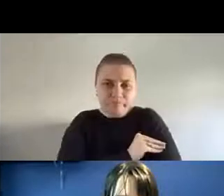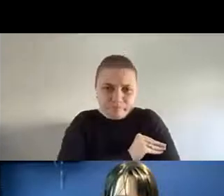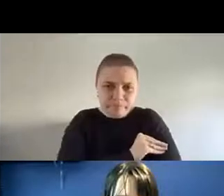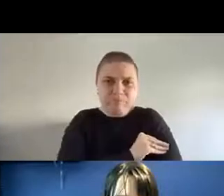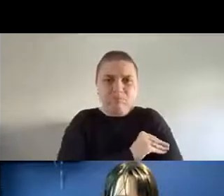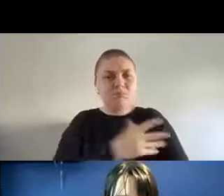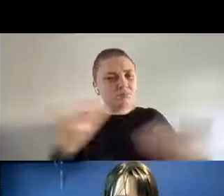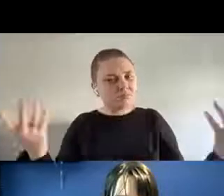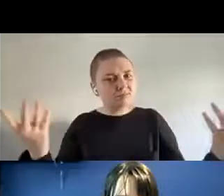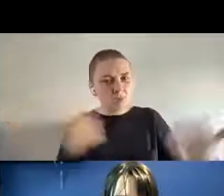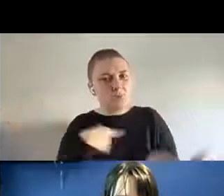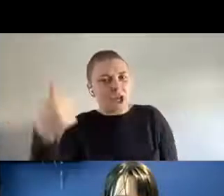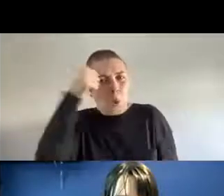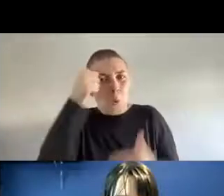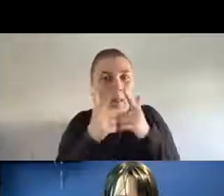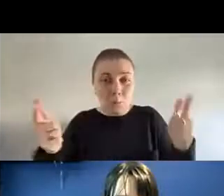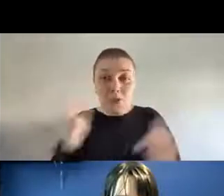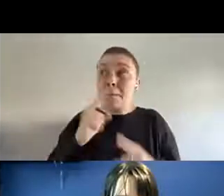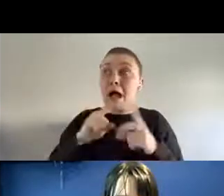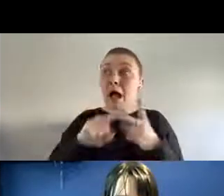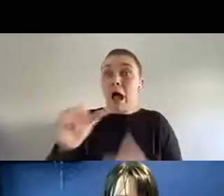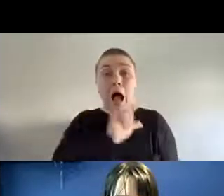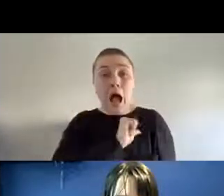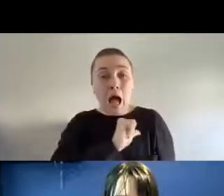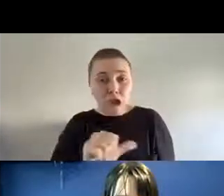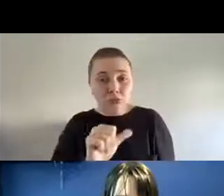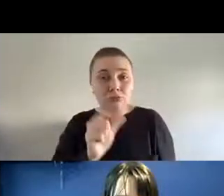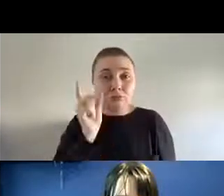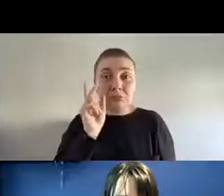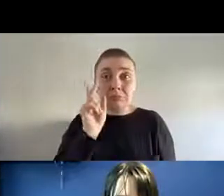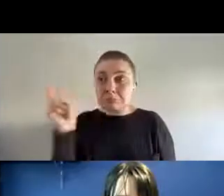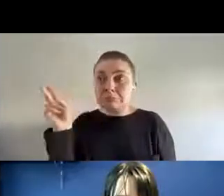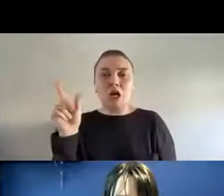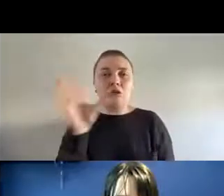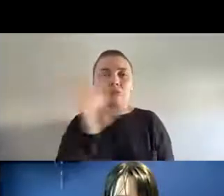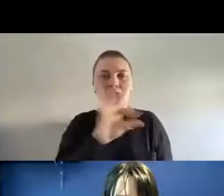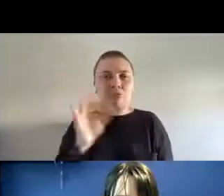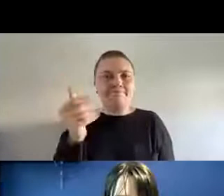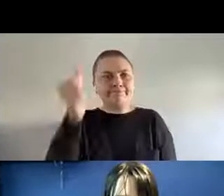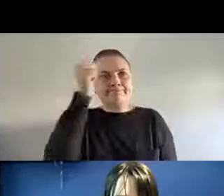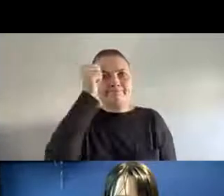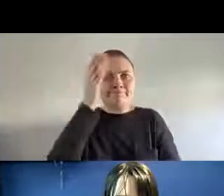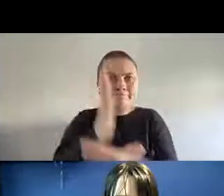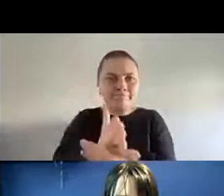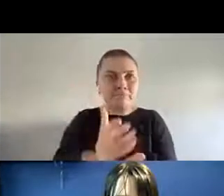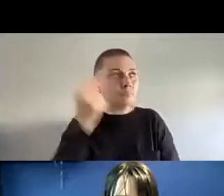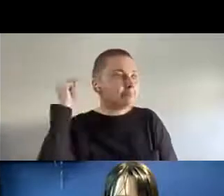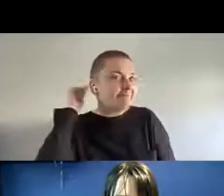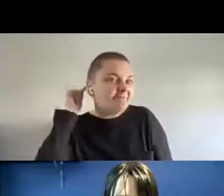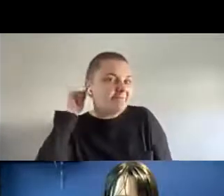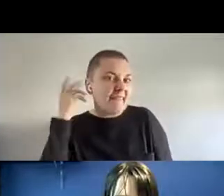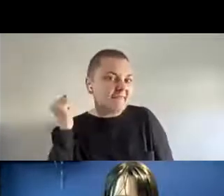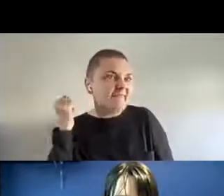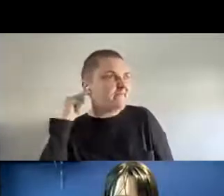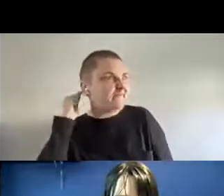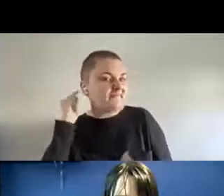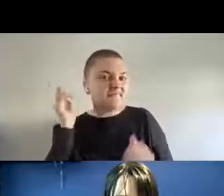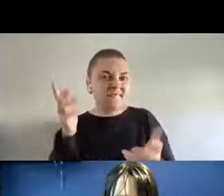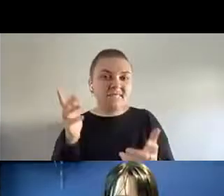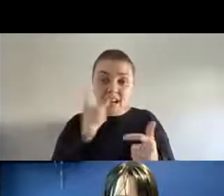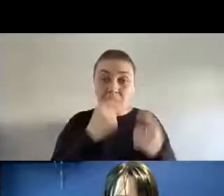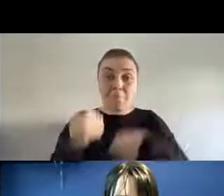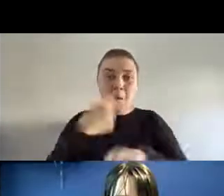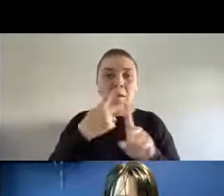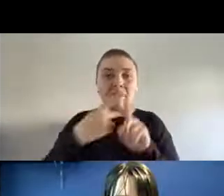yeah, so, and this attitude is often unconscious and can lead to violence because